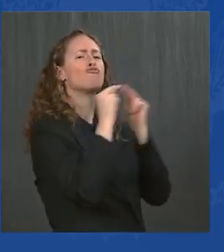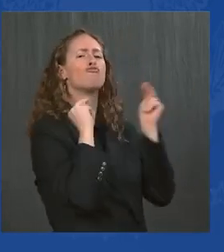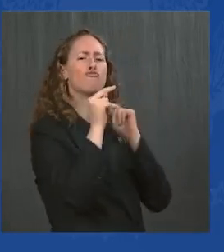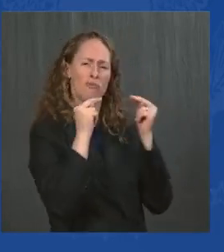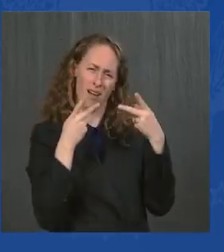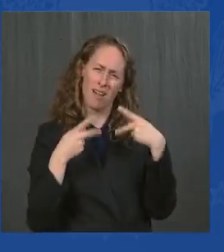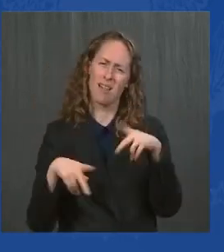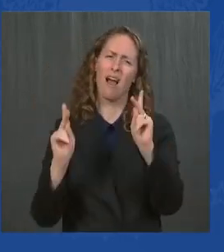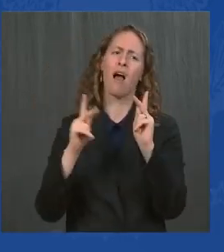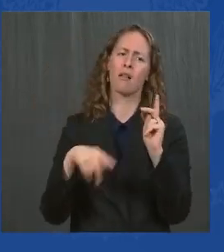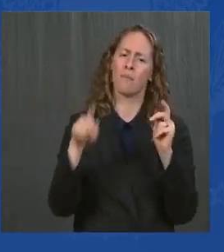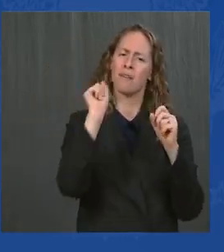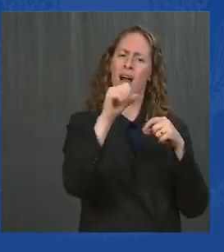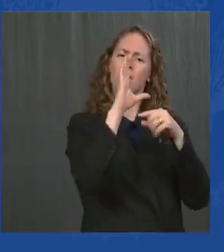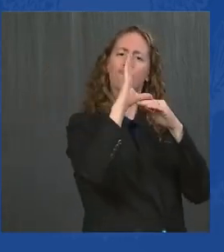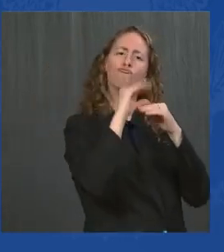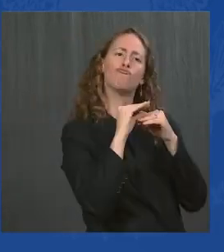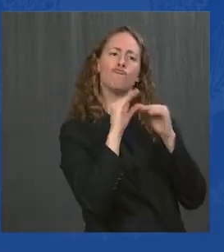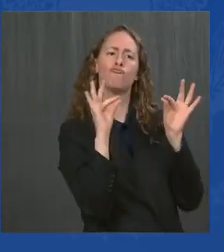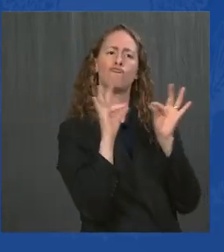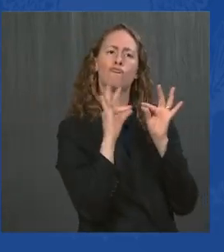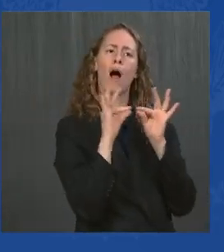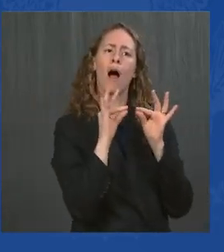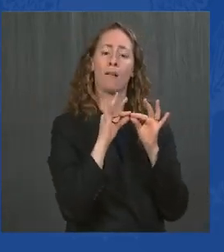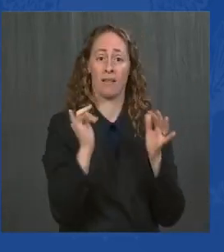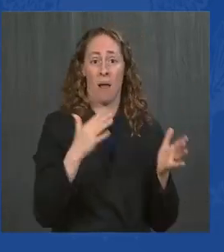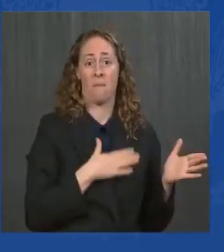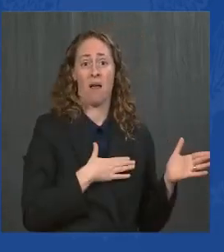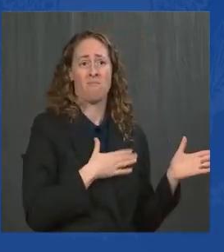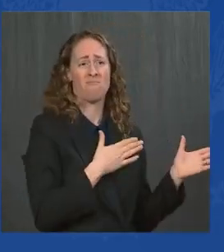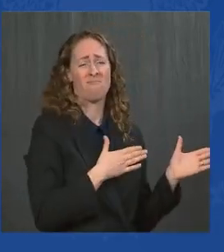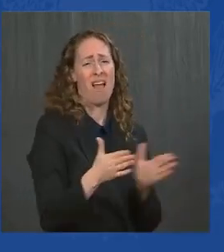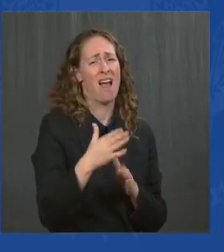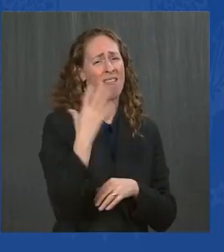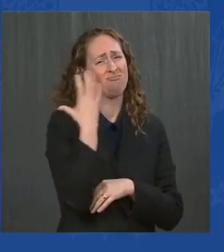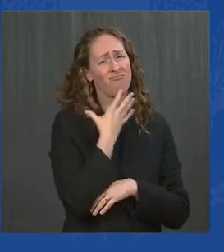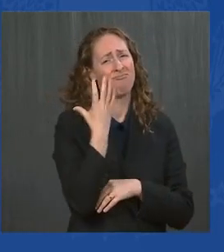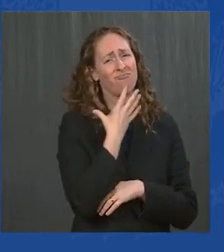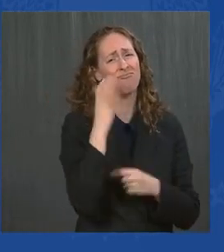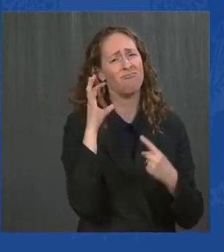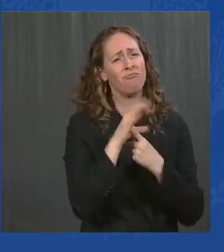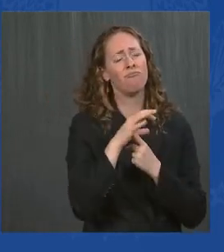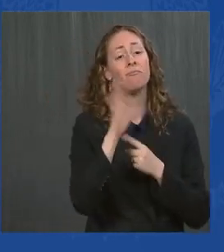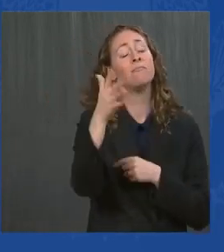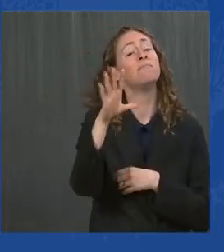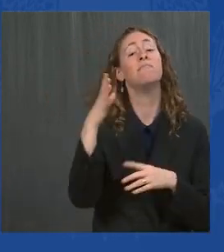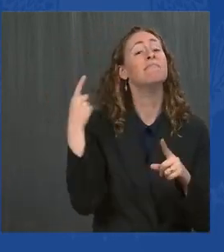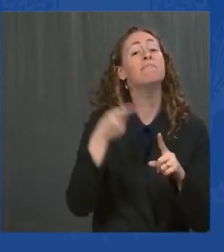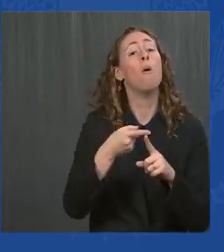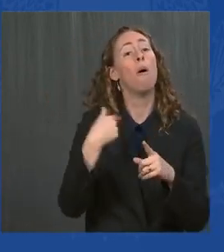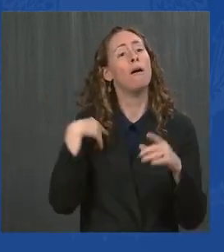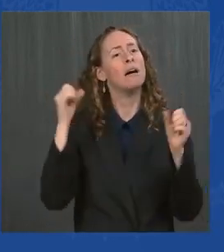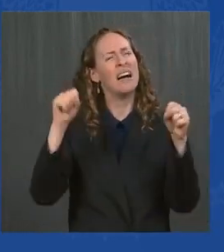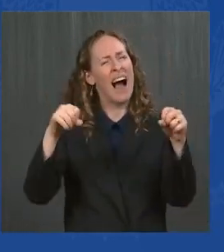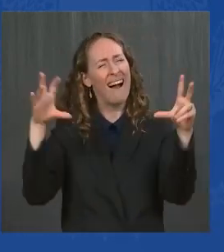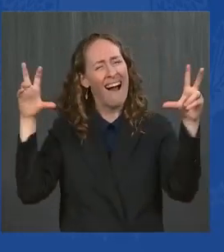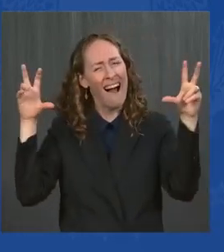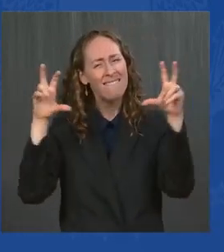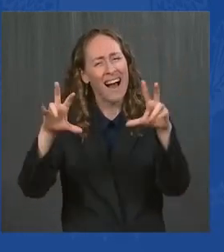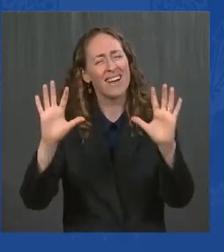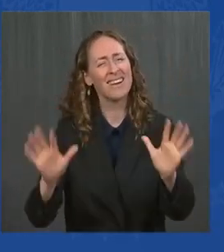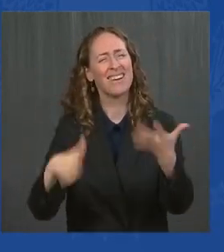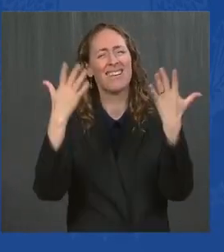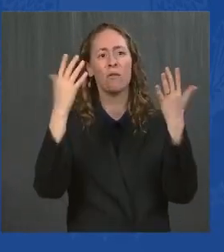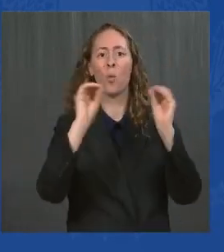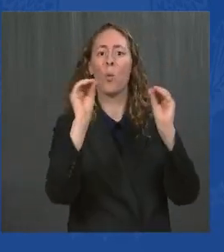more. Here's the thing you need to know. We're going to deliver these investments without raising taxes 1 cent on